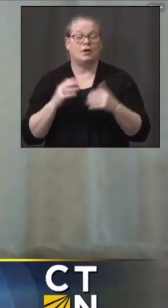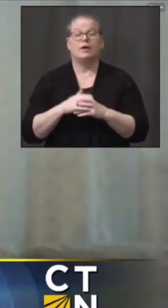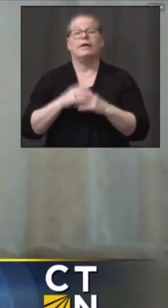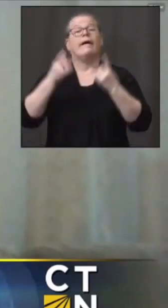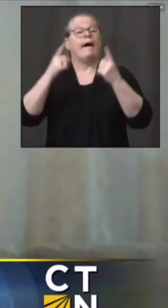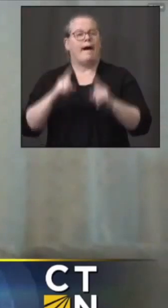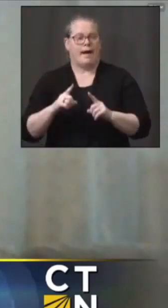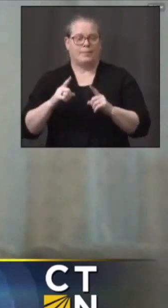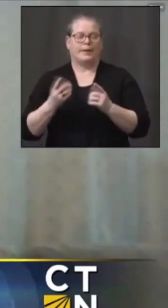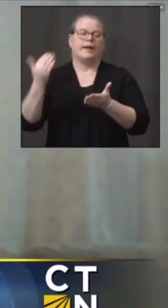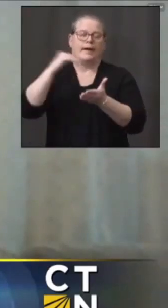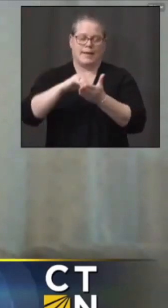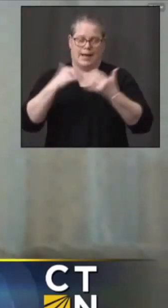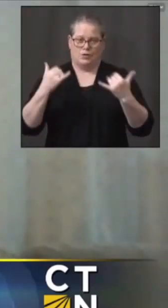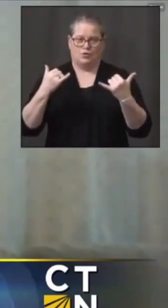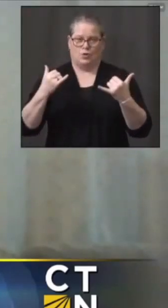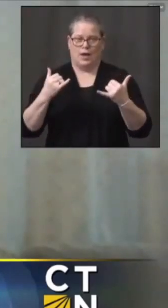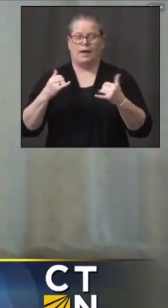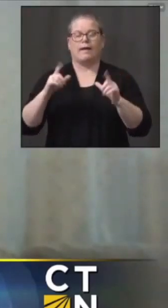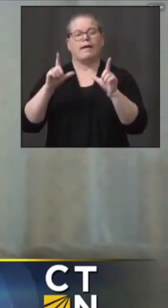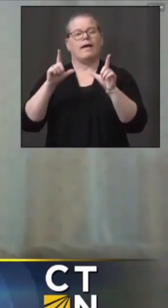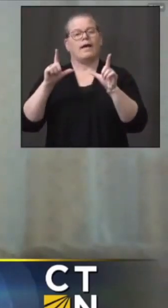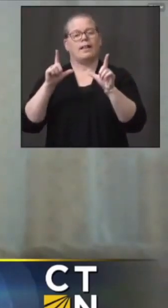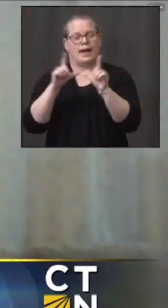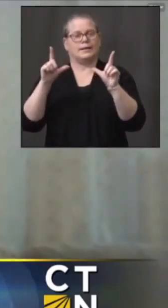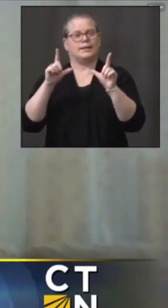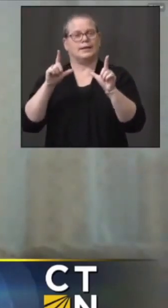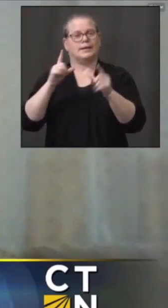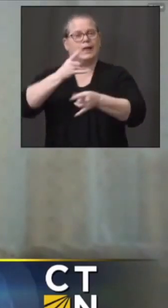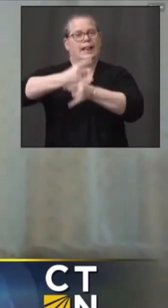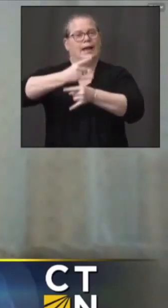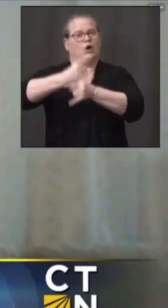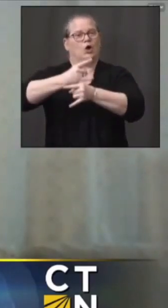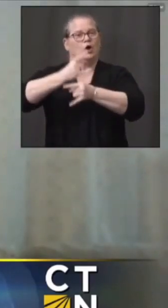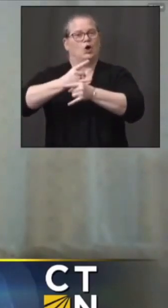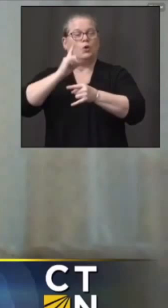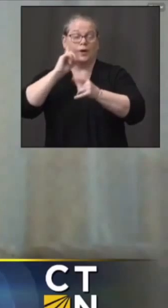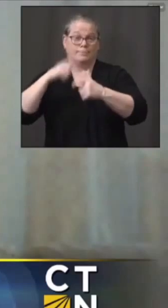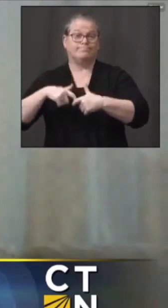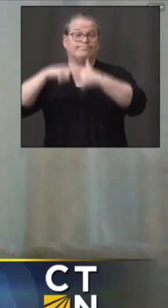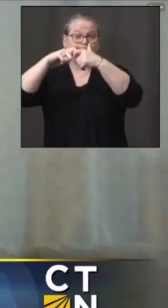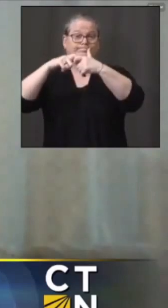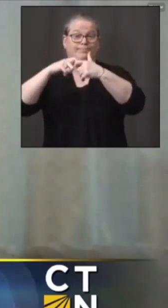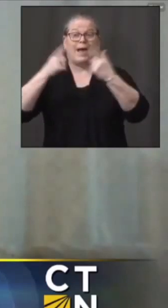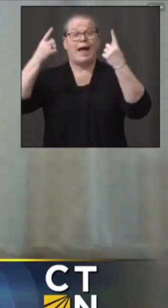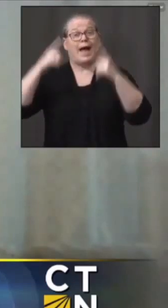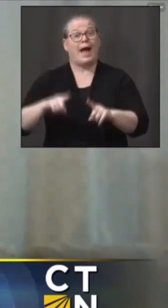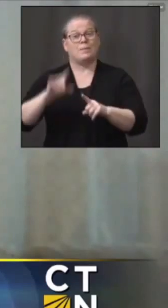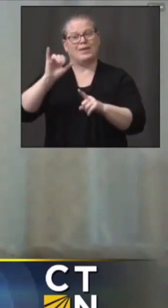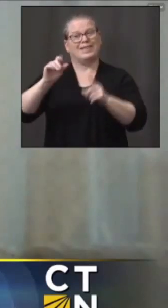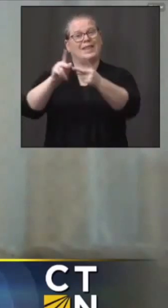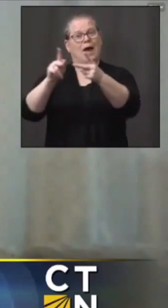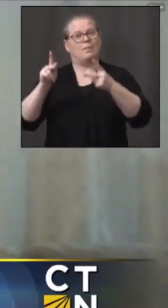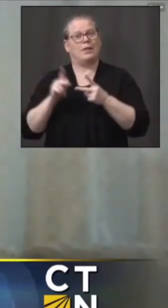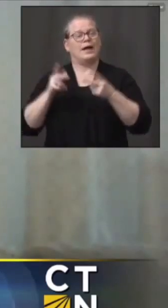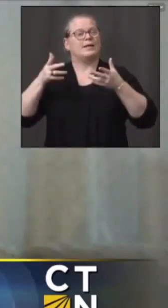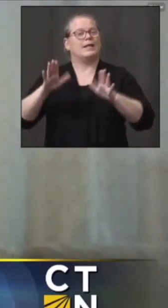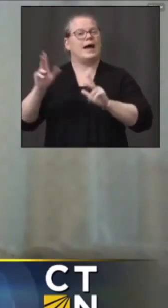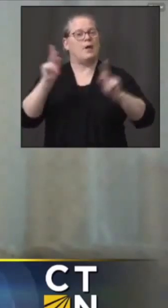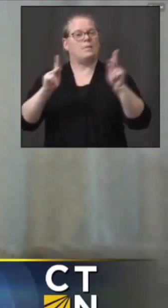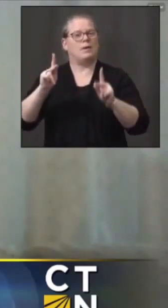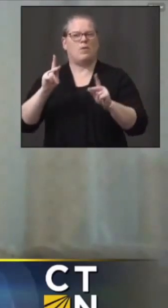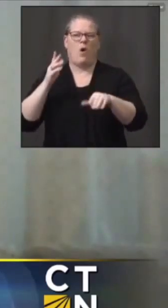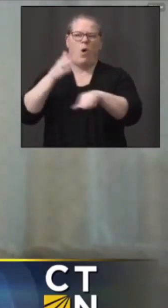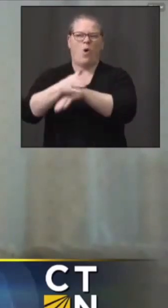liquor permit today, and this was a place that had well over 100 people on a dance floor, not appropriate social